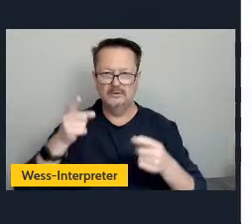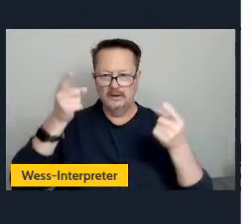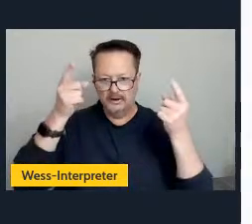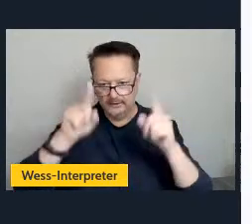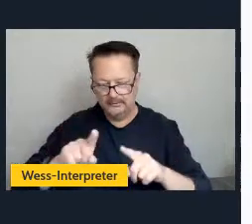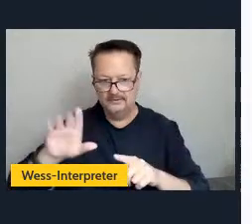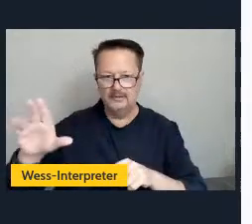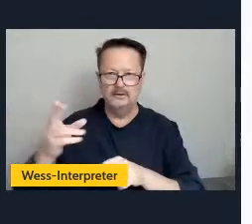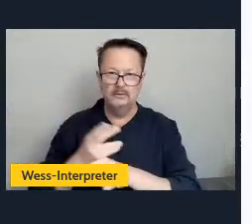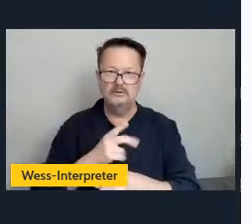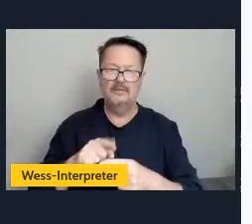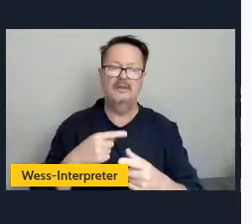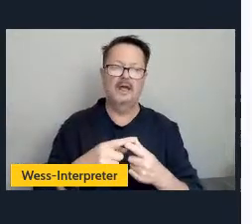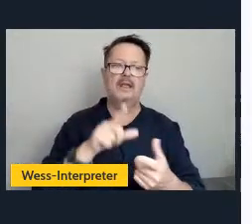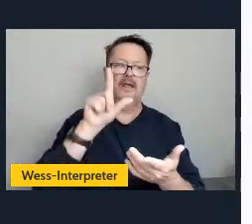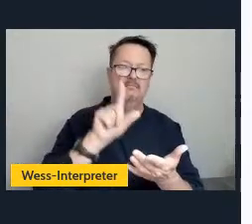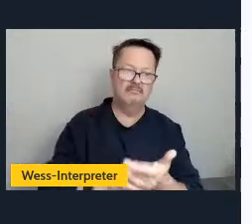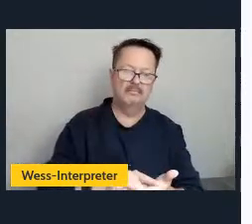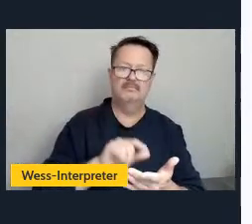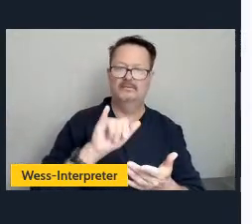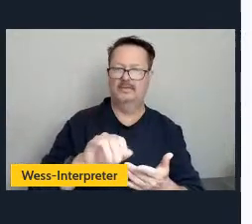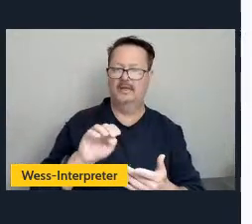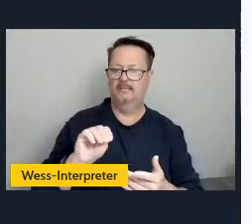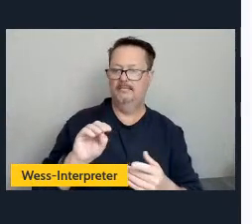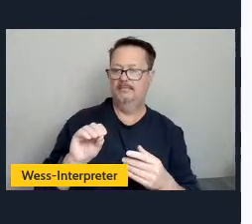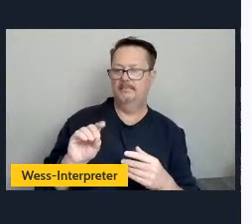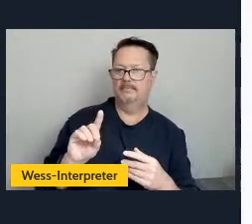use, and publish the module.